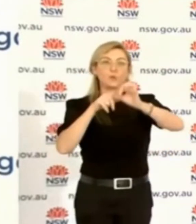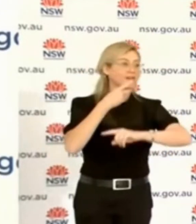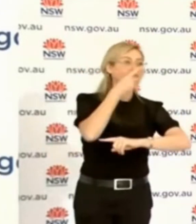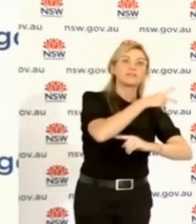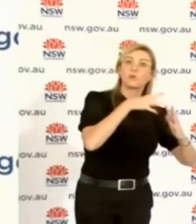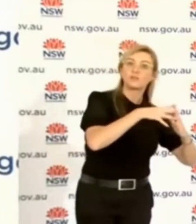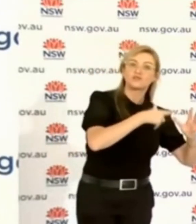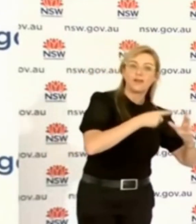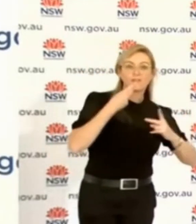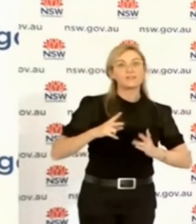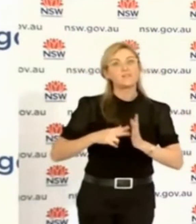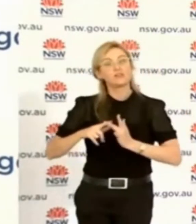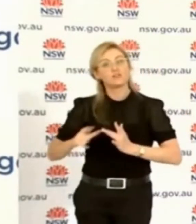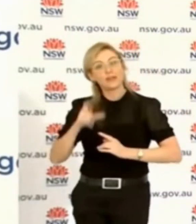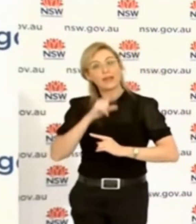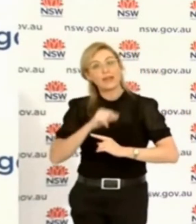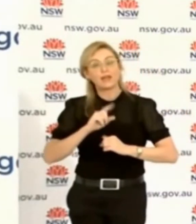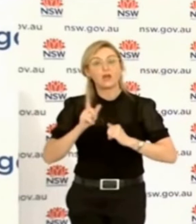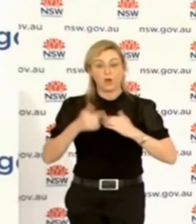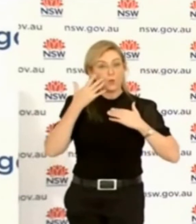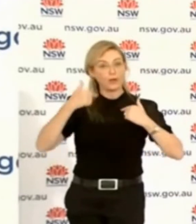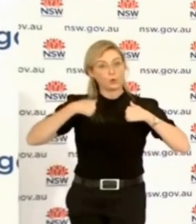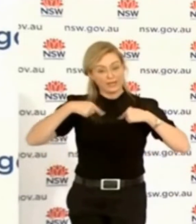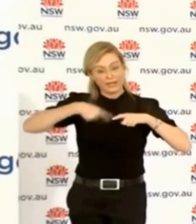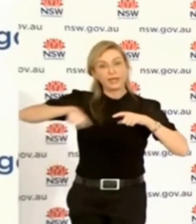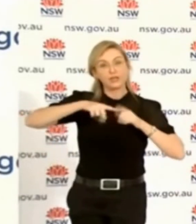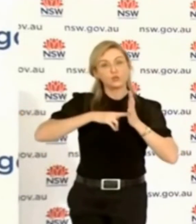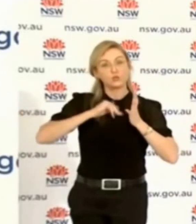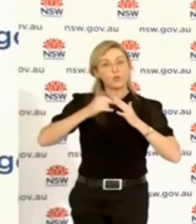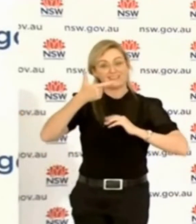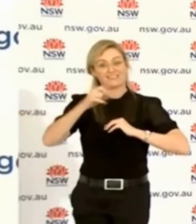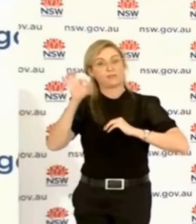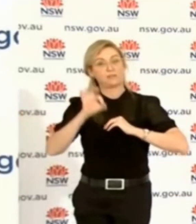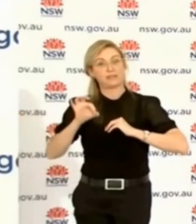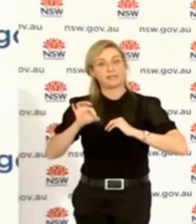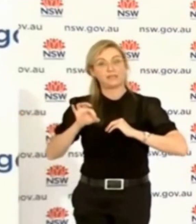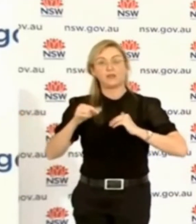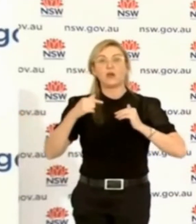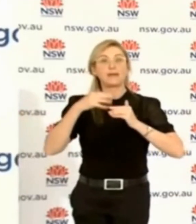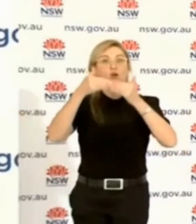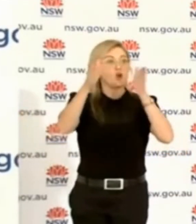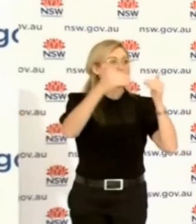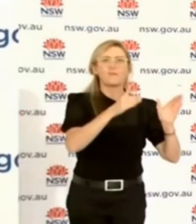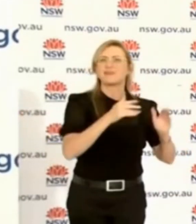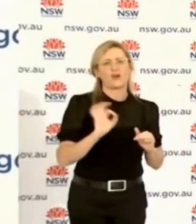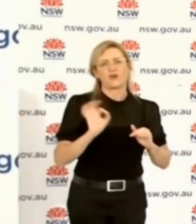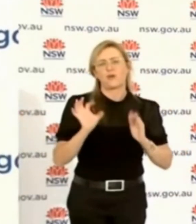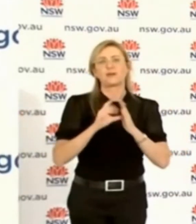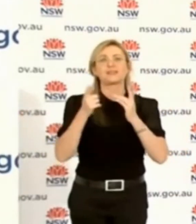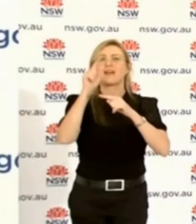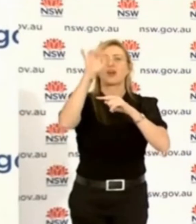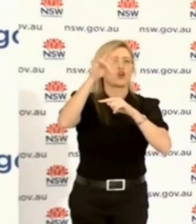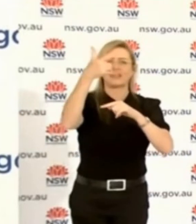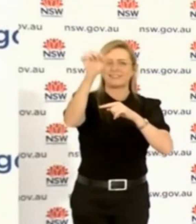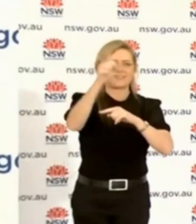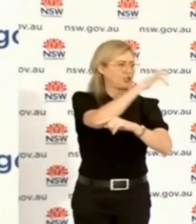don't want anyone to think that all the states are going to open their borders to us at 70% double dose. Far from it. We'll get there before other states do. That means we can relieve the pressure on